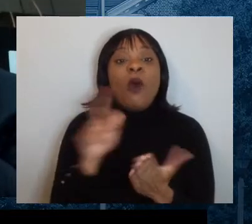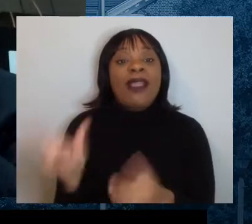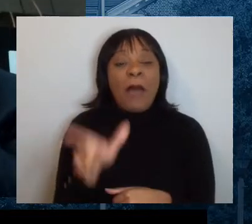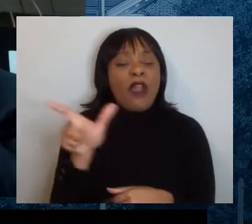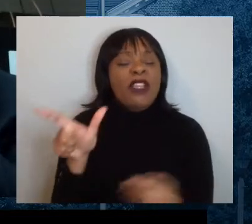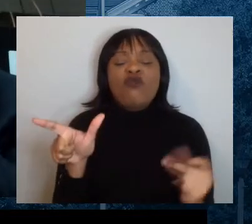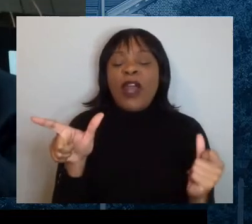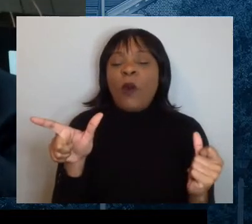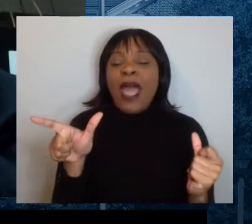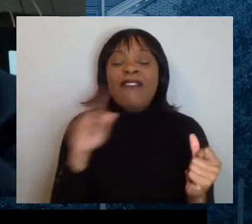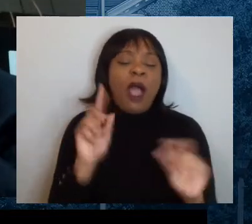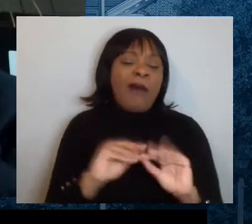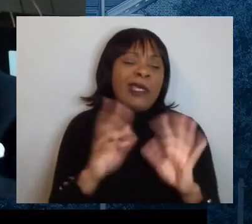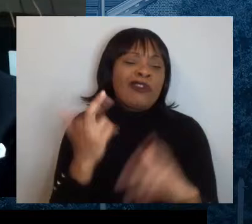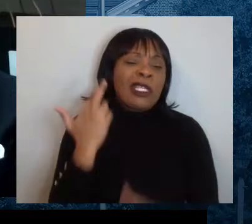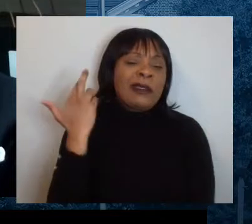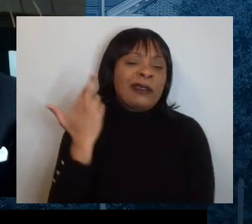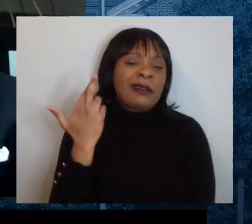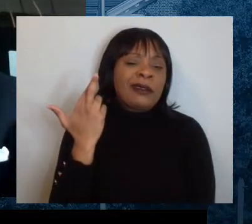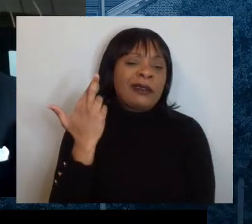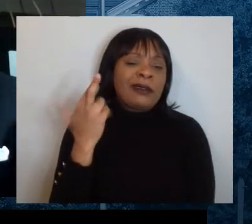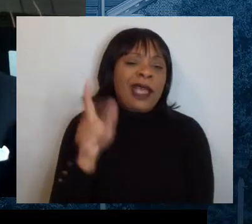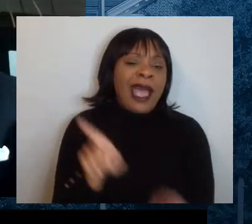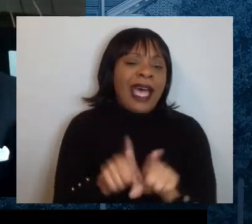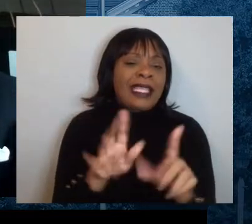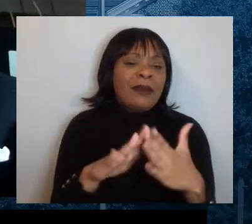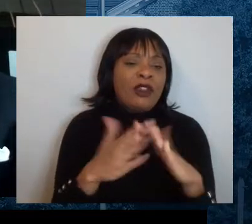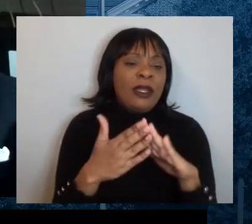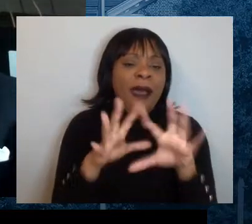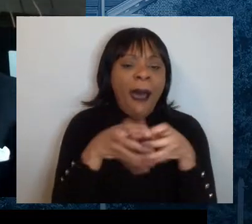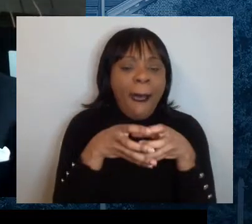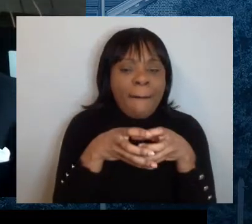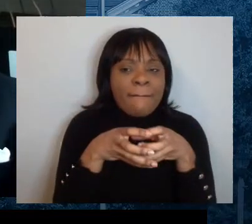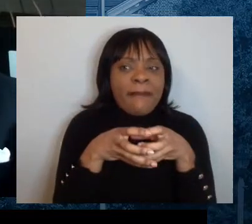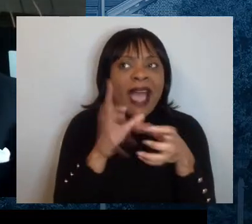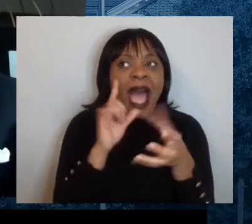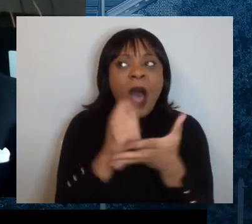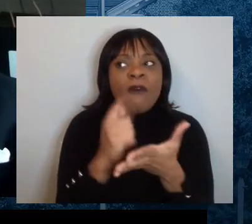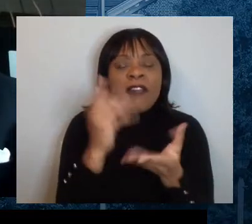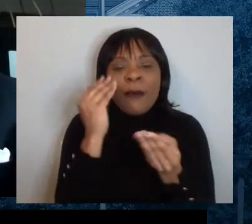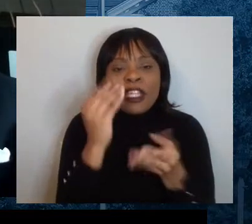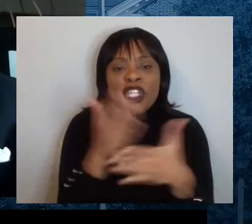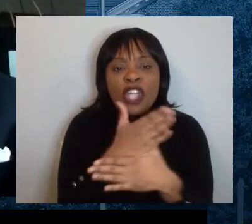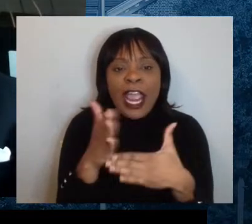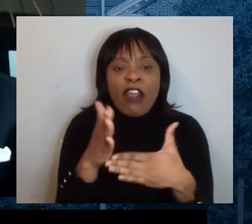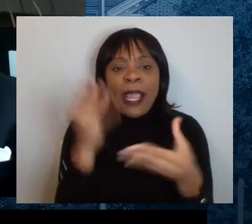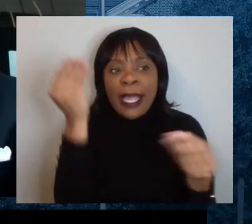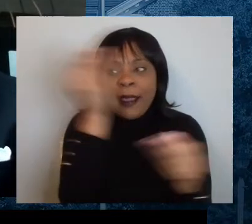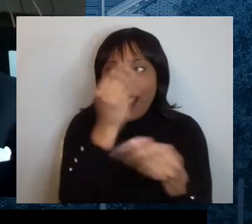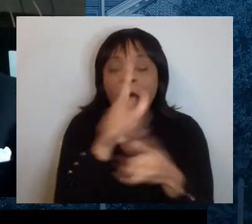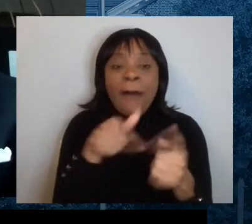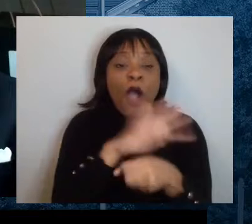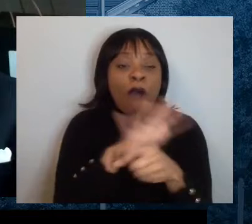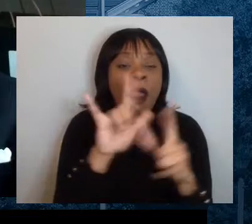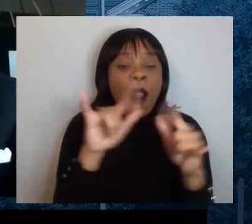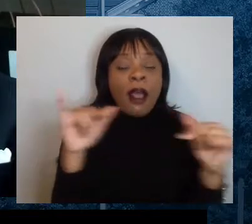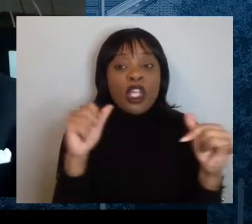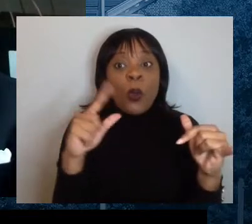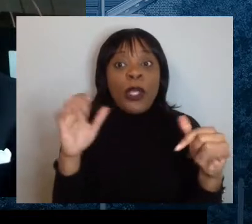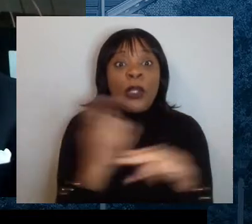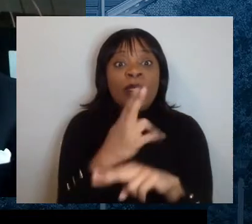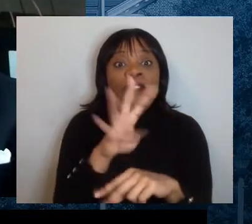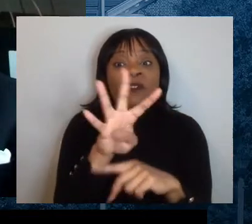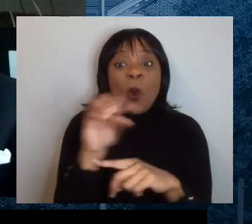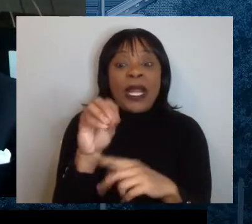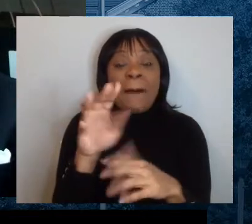obvious reasons, as community hubs, as hubs for information sharing about COVID. And so we're going to use $40 million of that